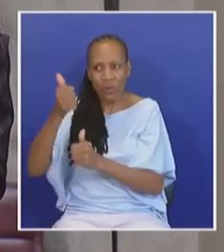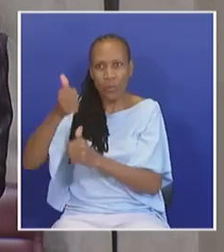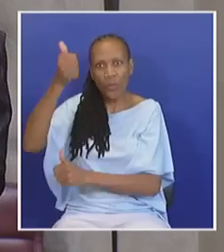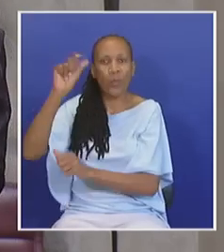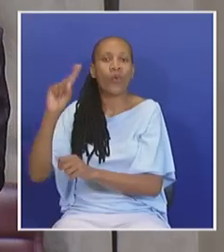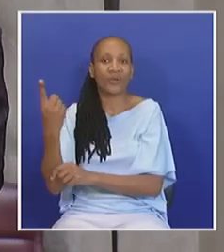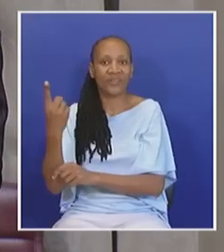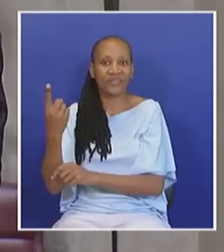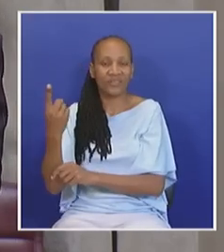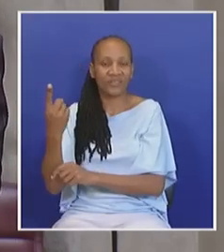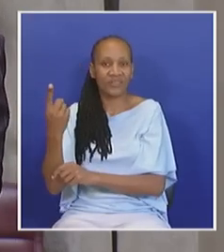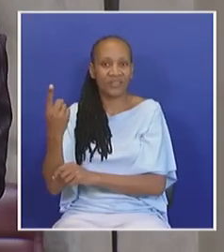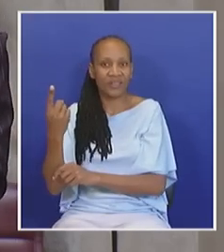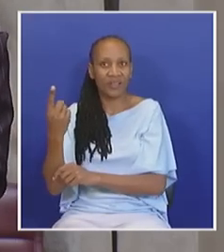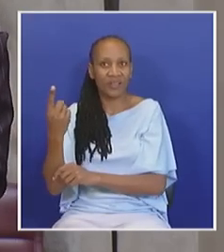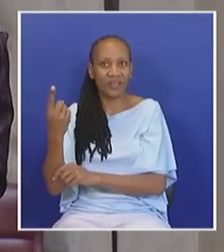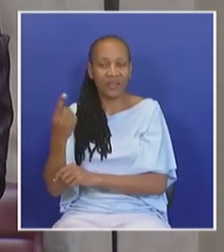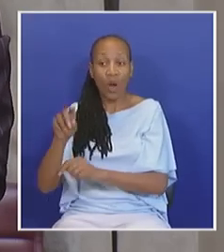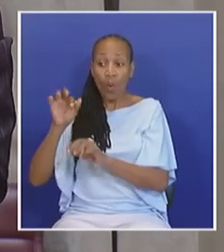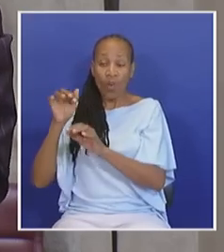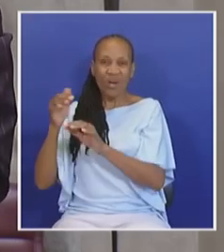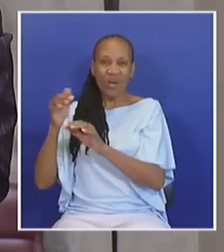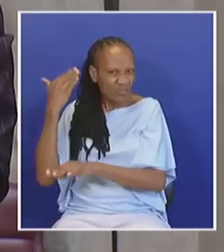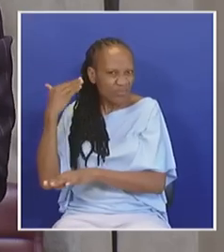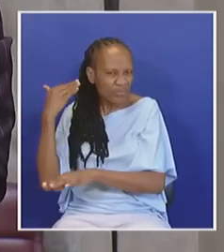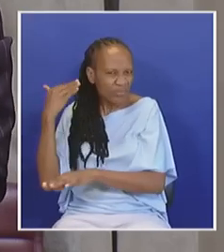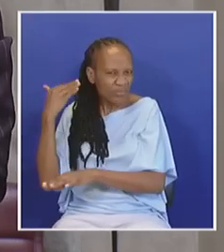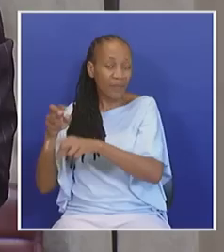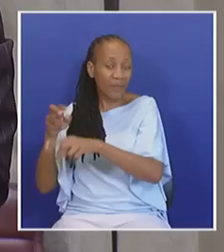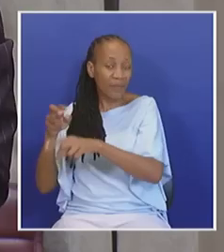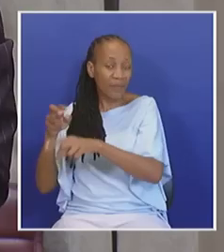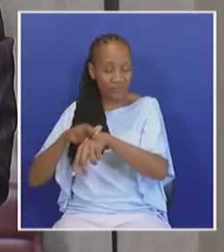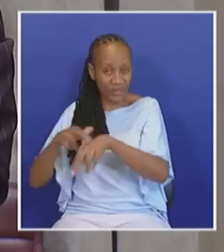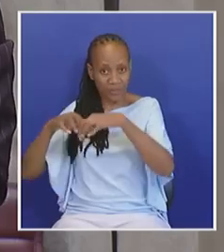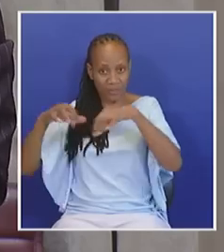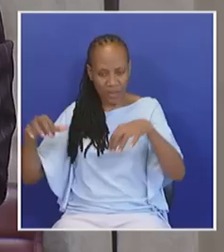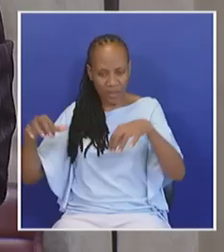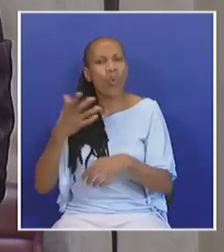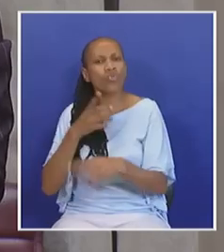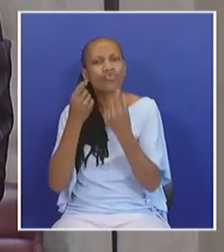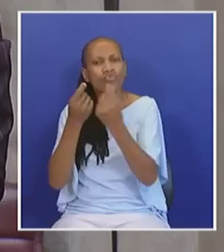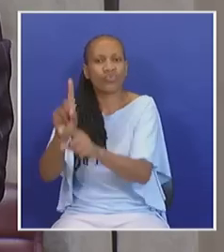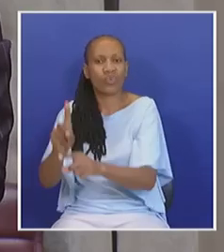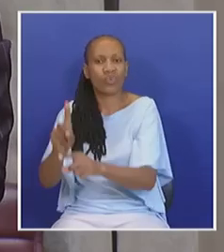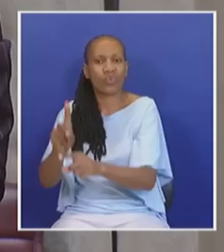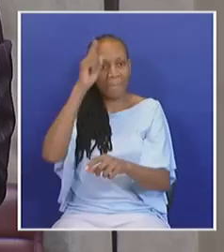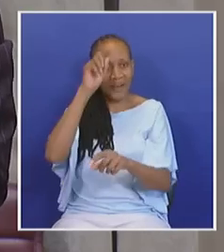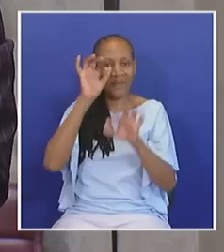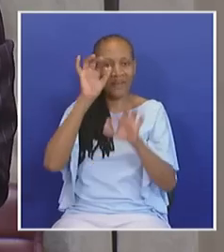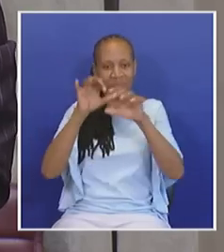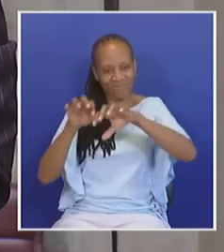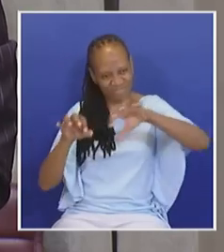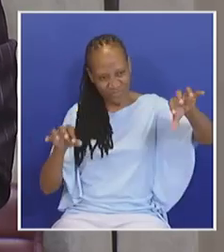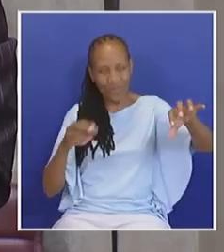Anglo-Boer War. They sought the all-round political defeat of the black population, they are splitting into different and